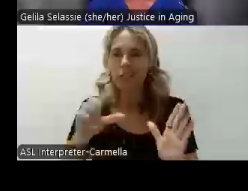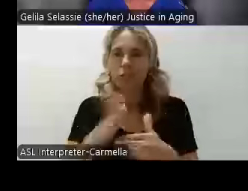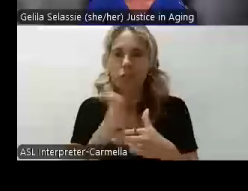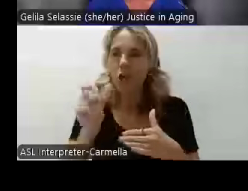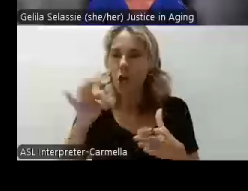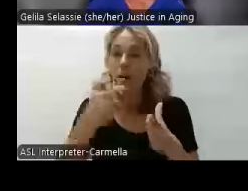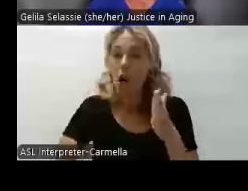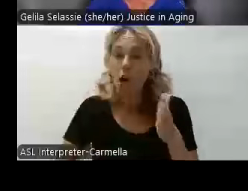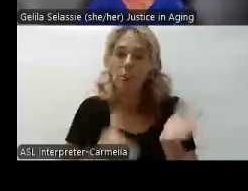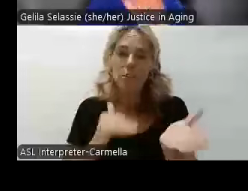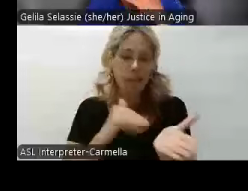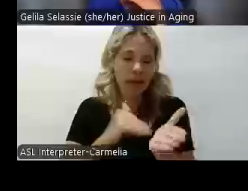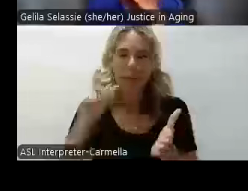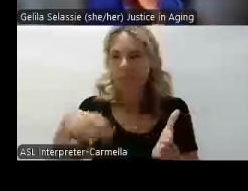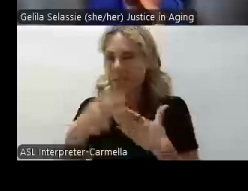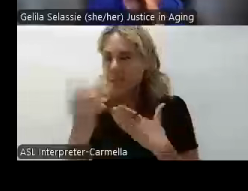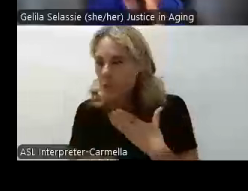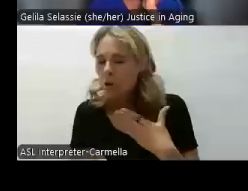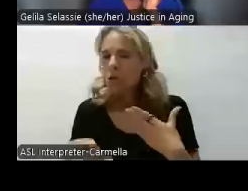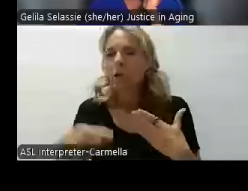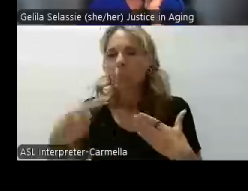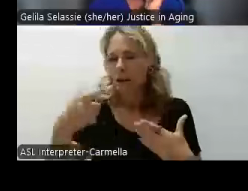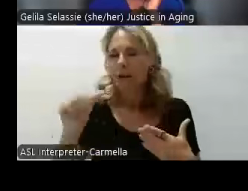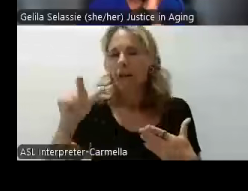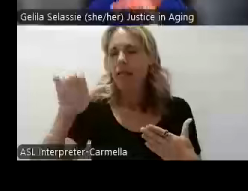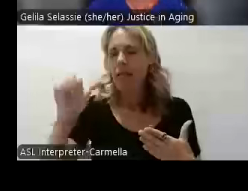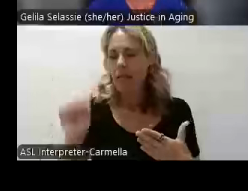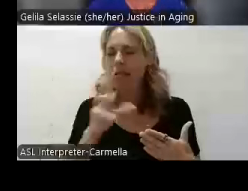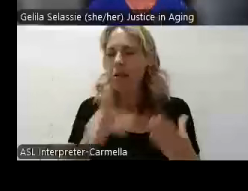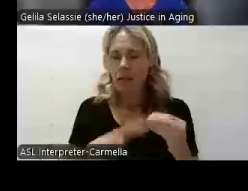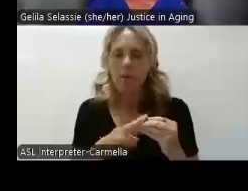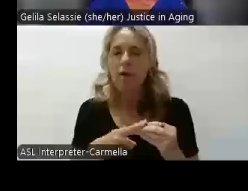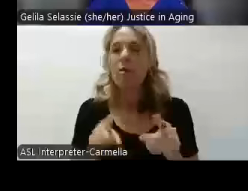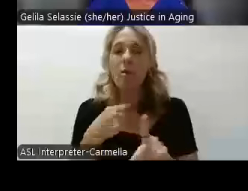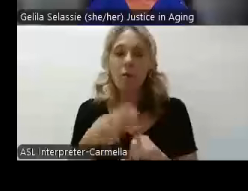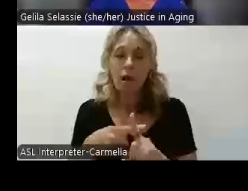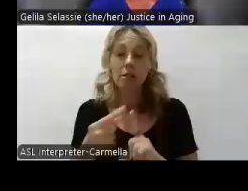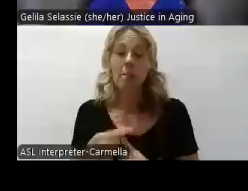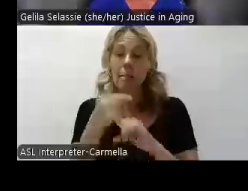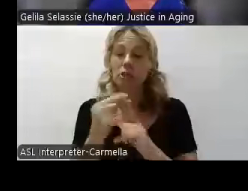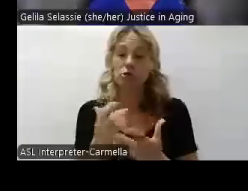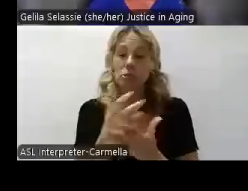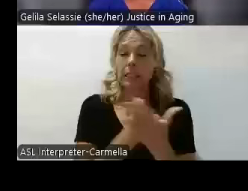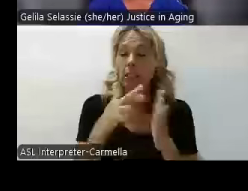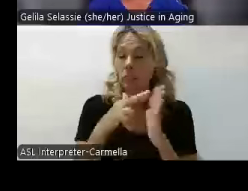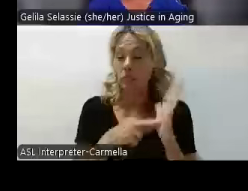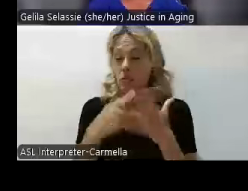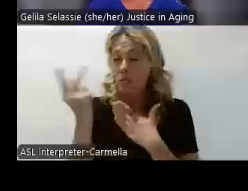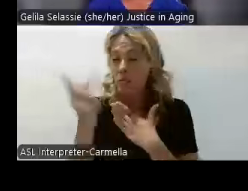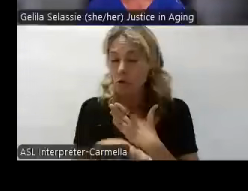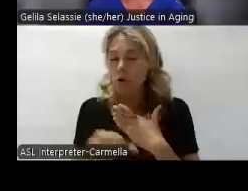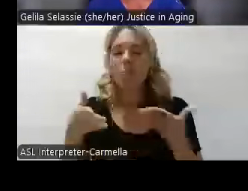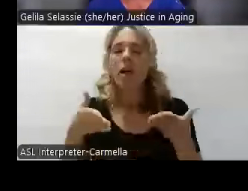medically needy program that Gelila covered. There's also the special income rule program that